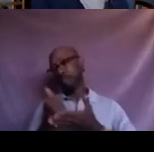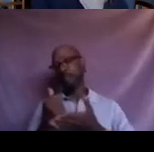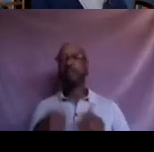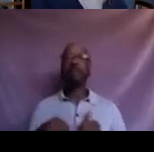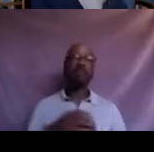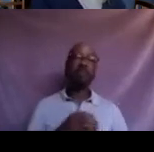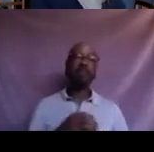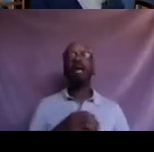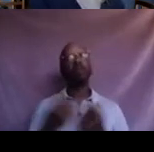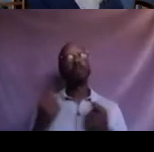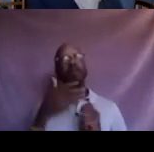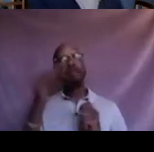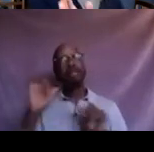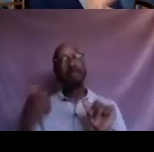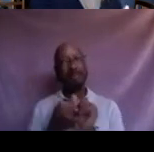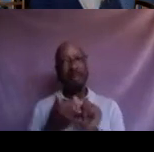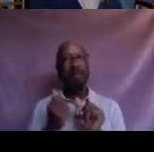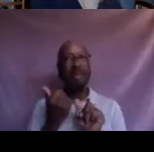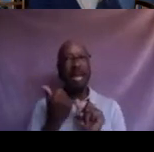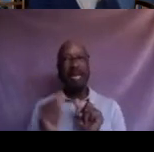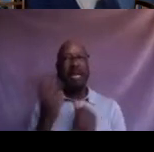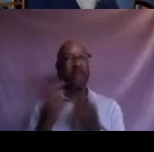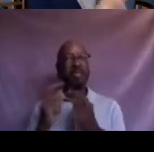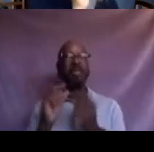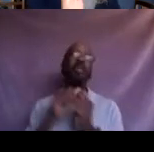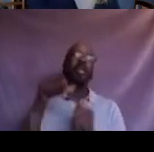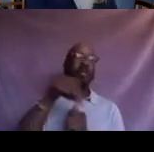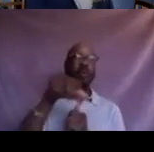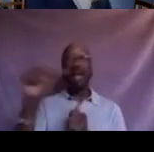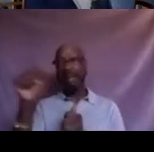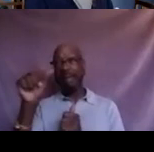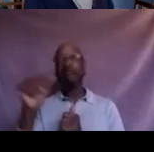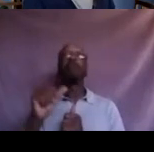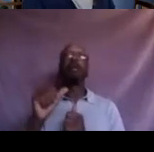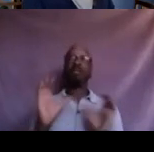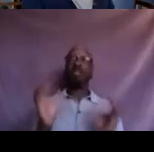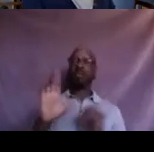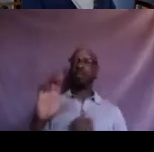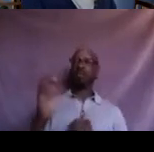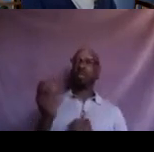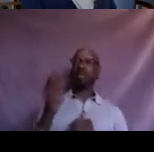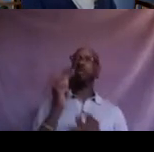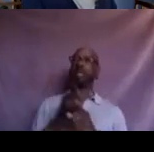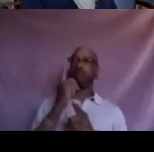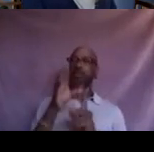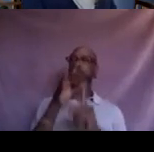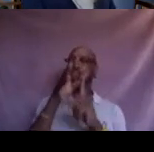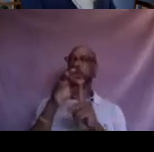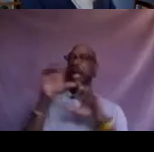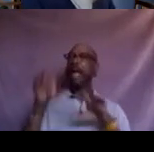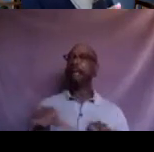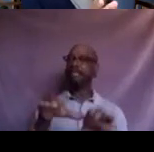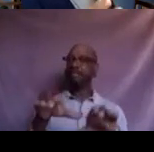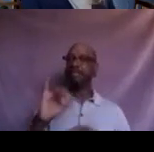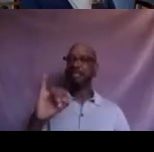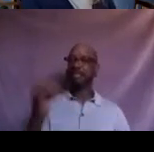very best to keep up with all the questions in the Q&A section. The chat we're going to keep just for some special activities that Jessica's got going on.